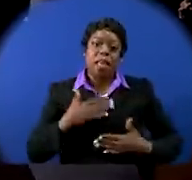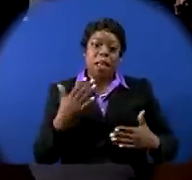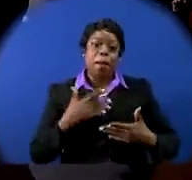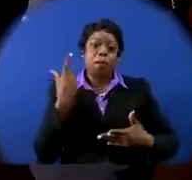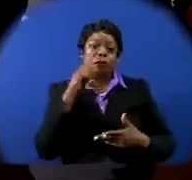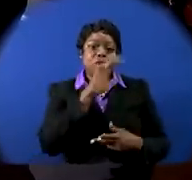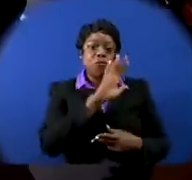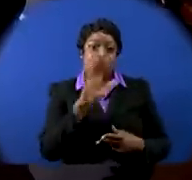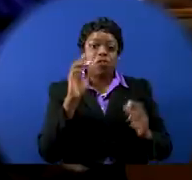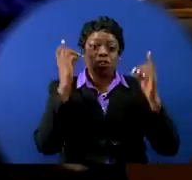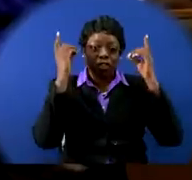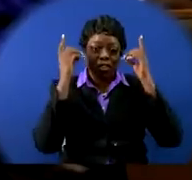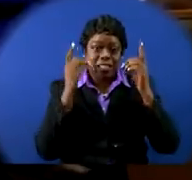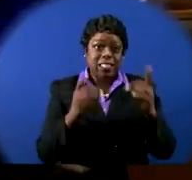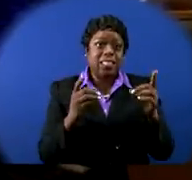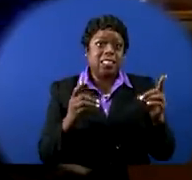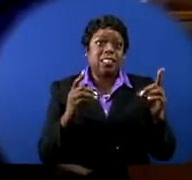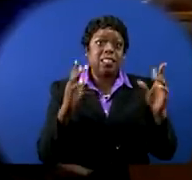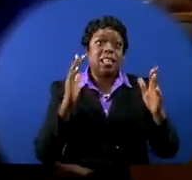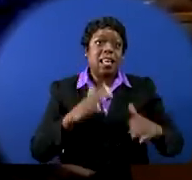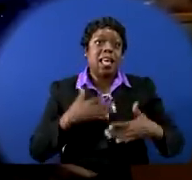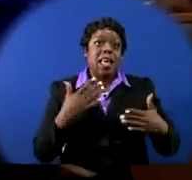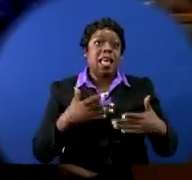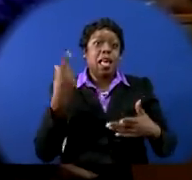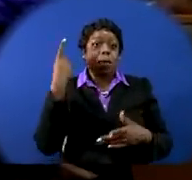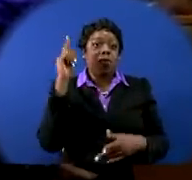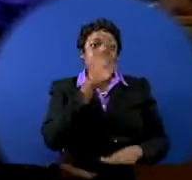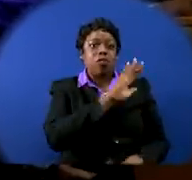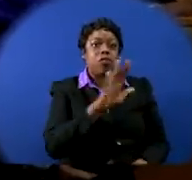decision. Proud of your decision.